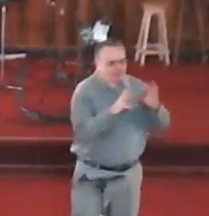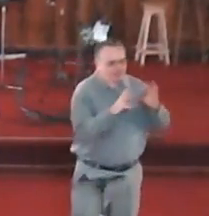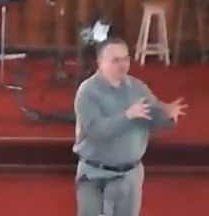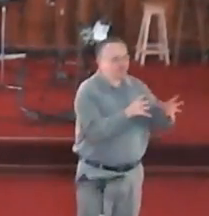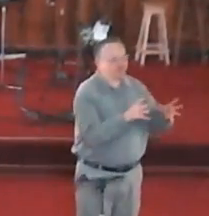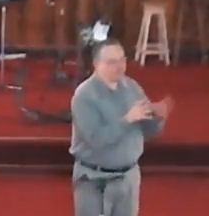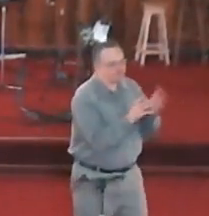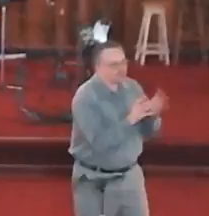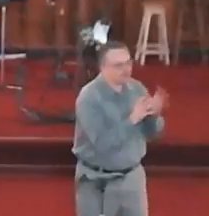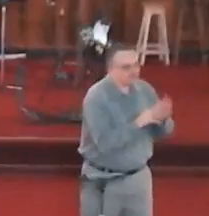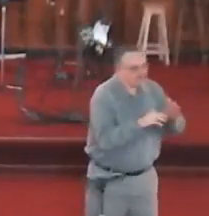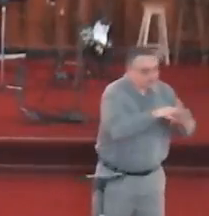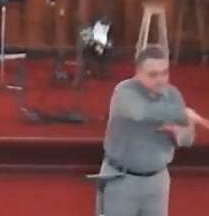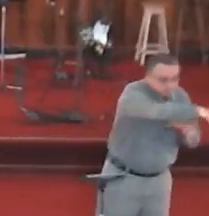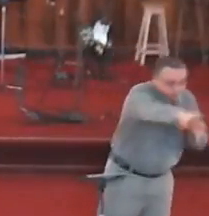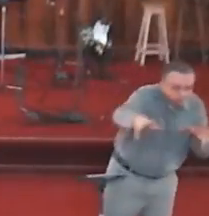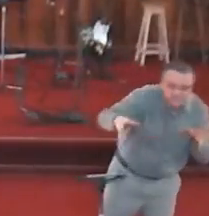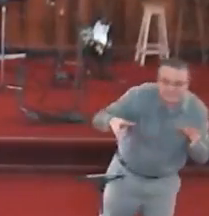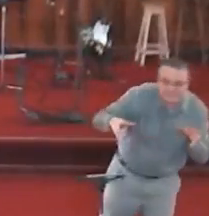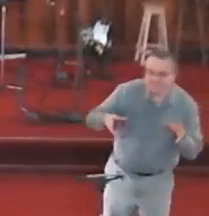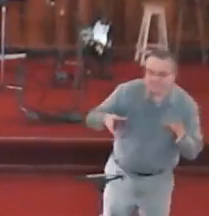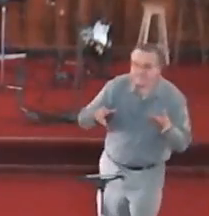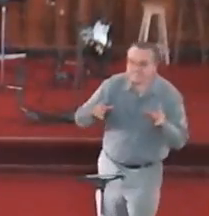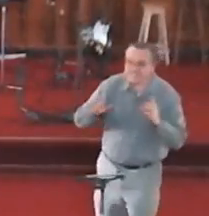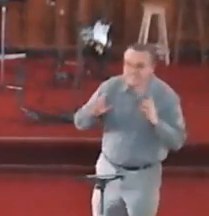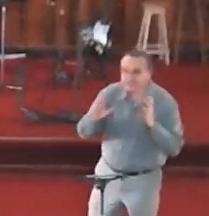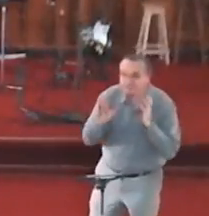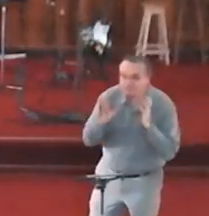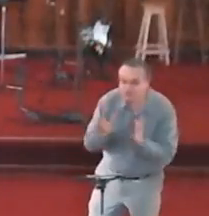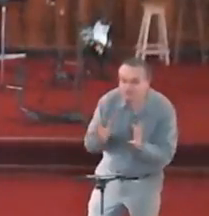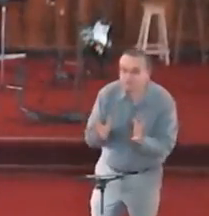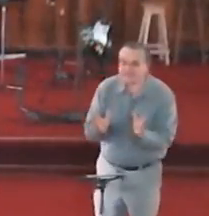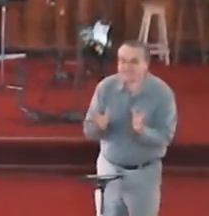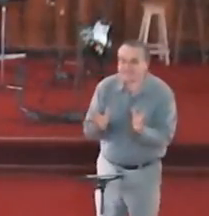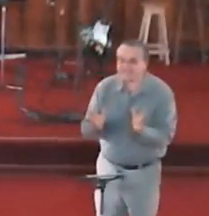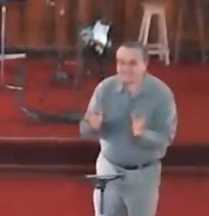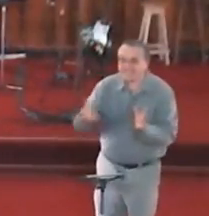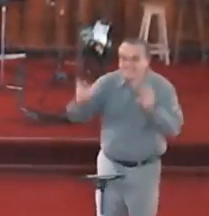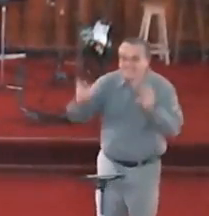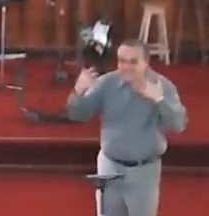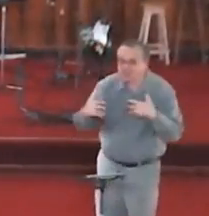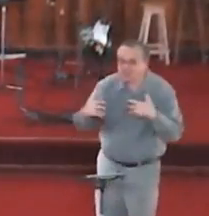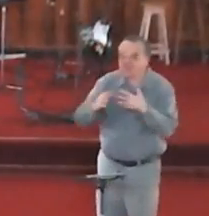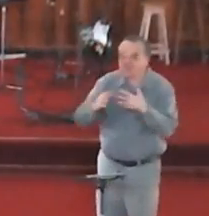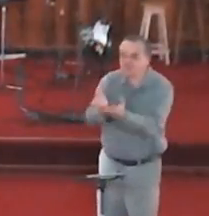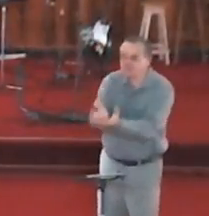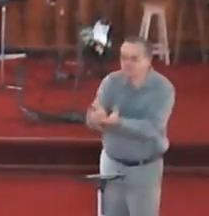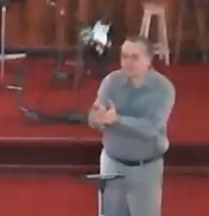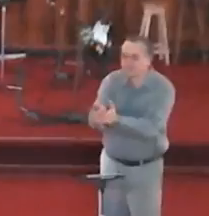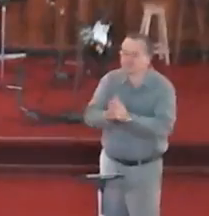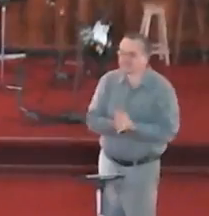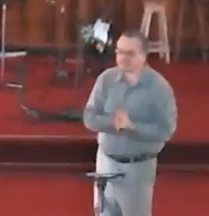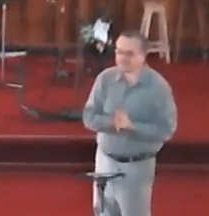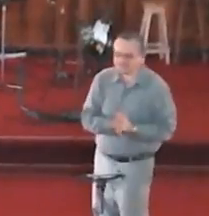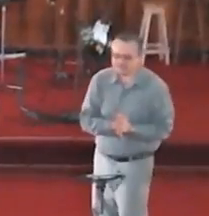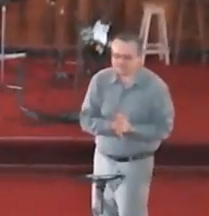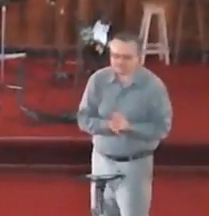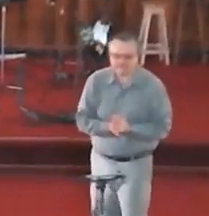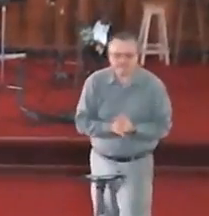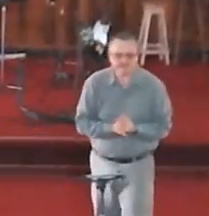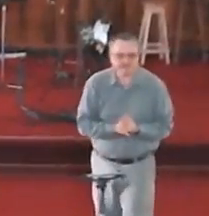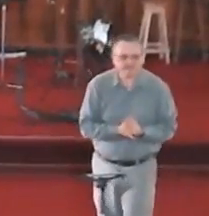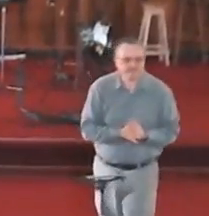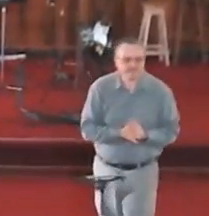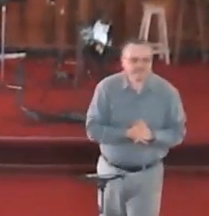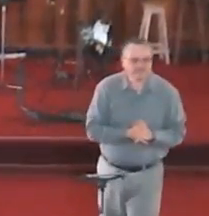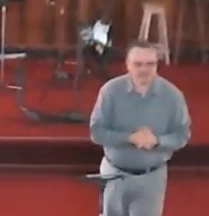qué curioso, este hombre José, los apóstoles tenían un apodo para él, Hijo de Consolación. But it's interesting to